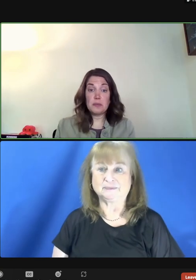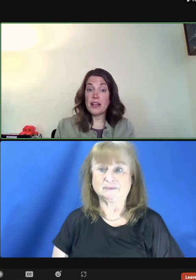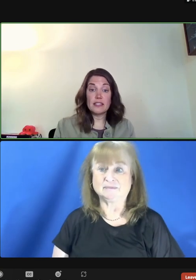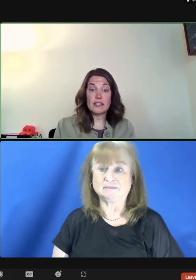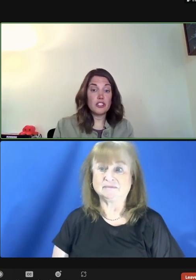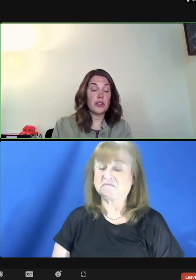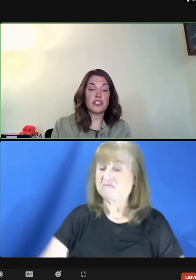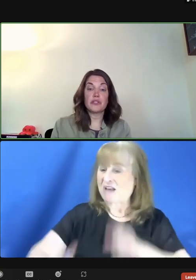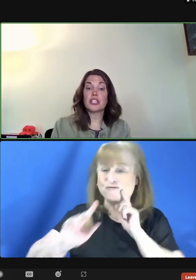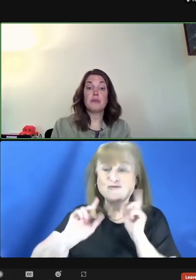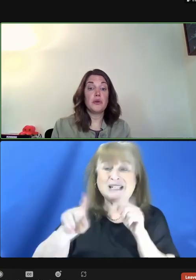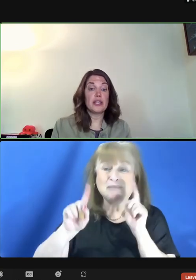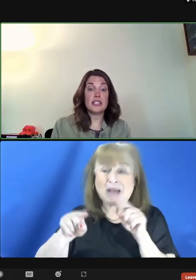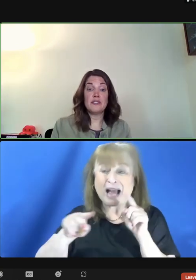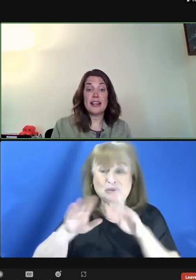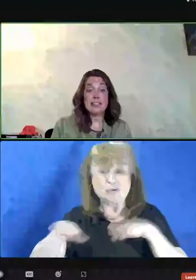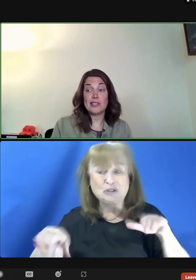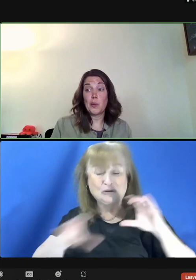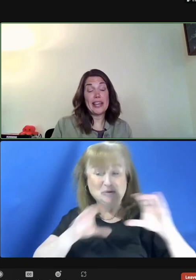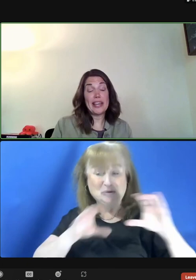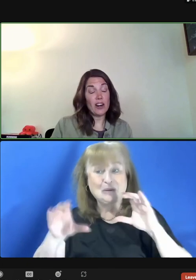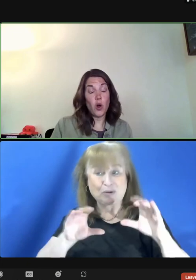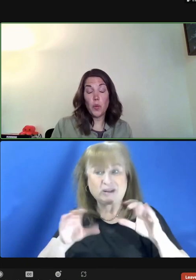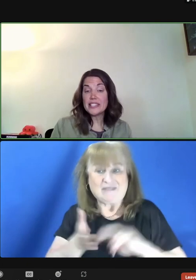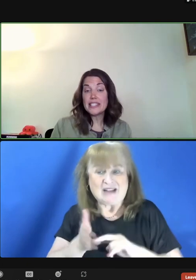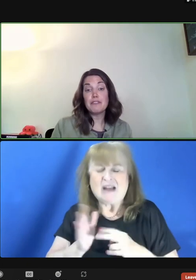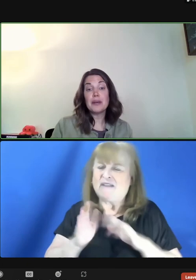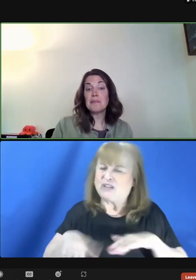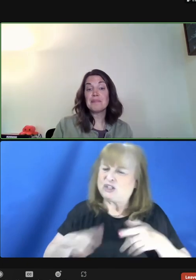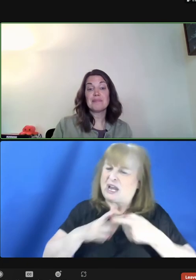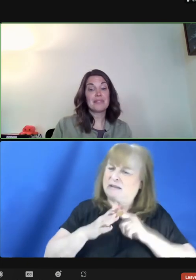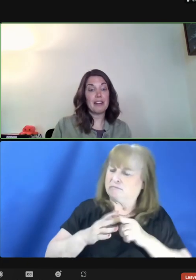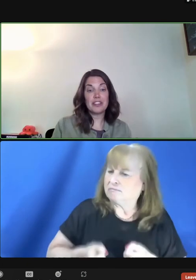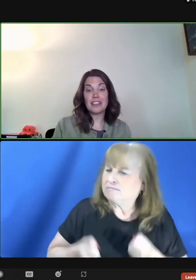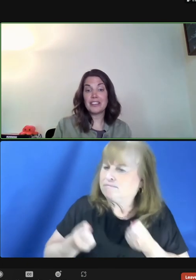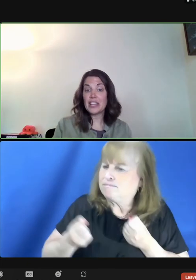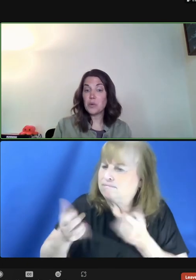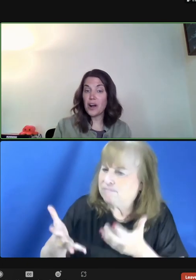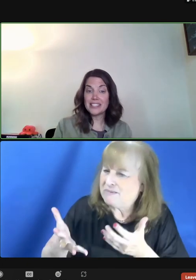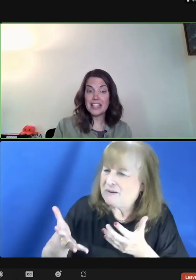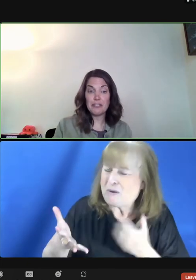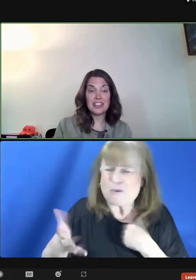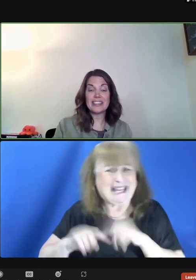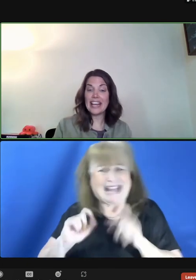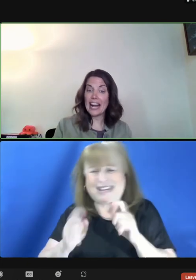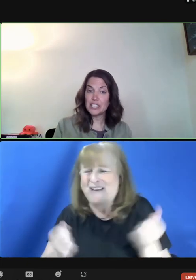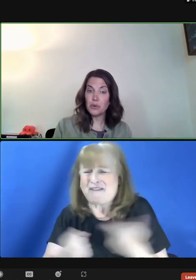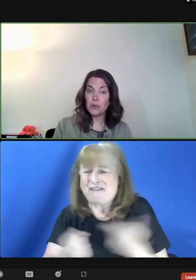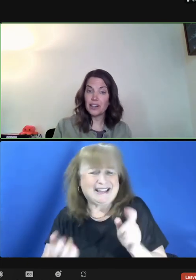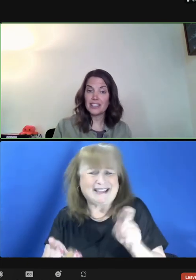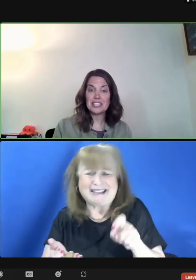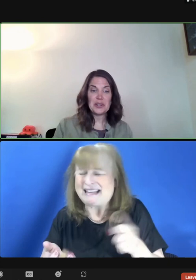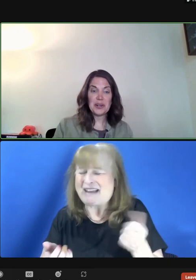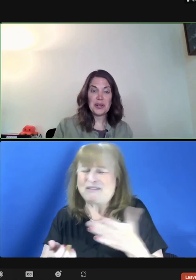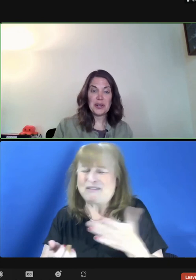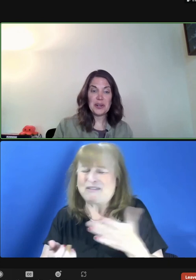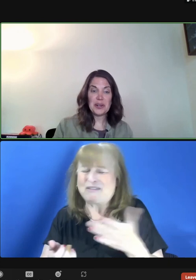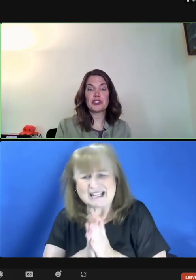And just responding to our children's communicative intents. We can't always give them everything that they want, everything that they ask